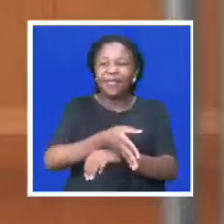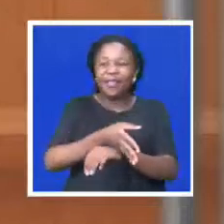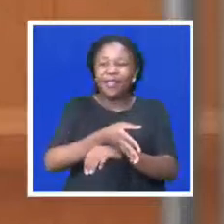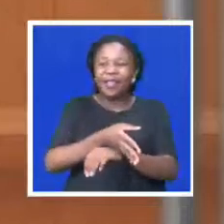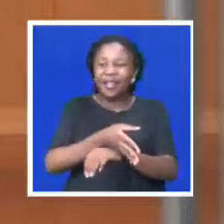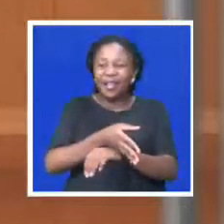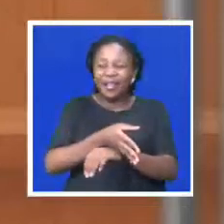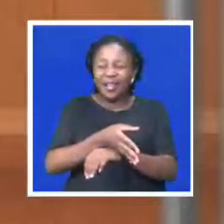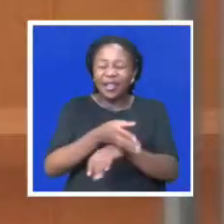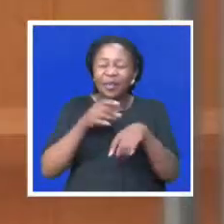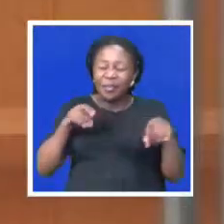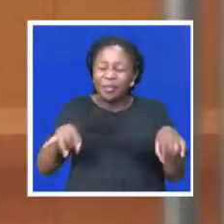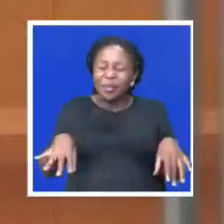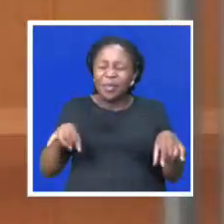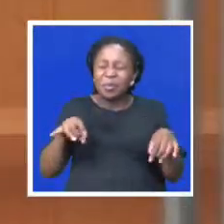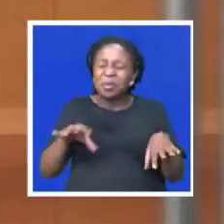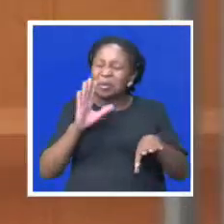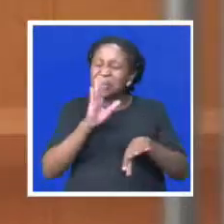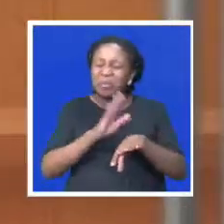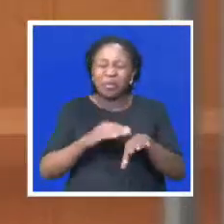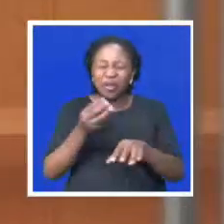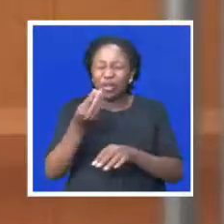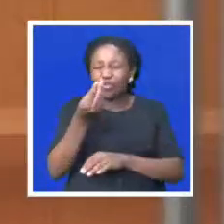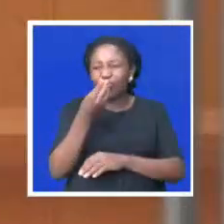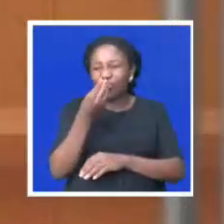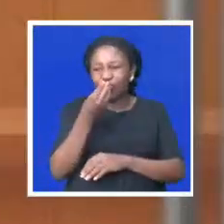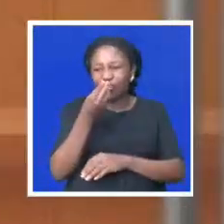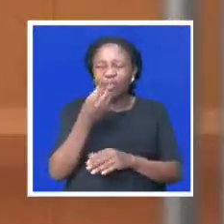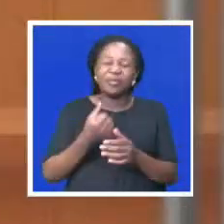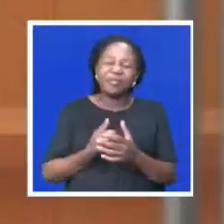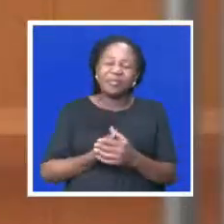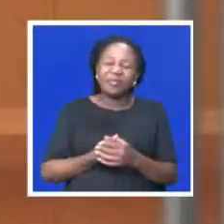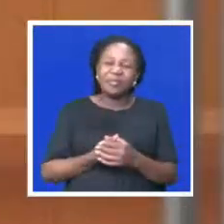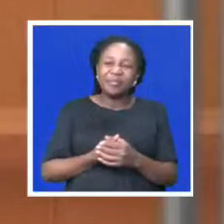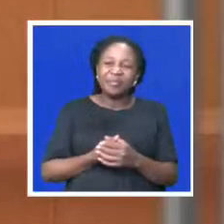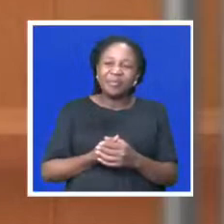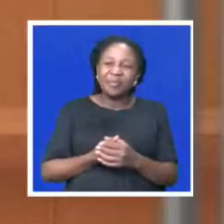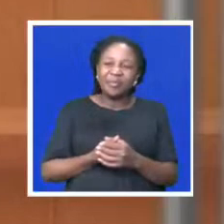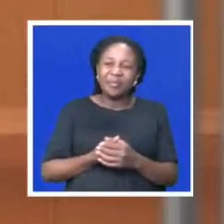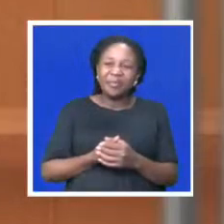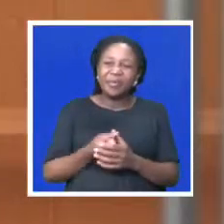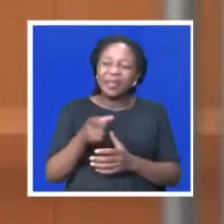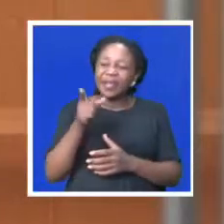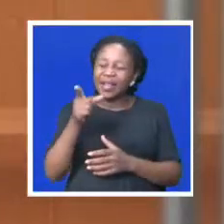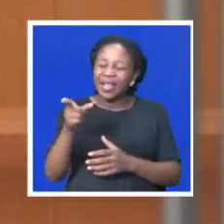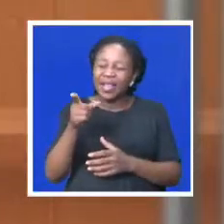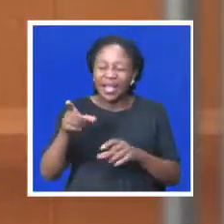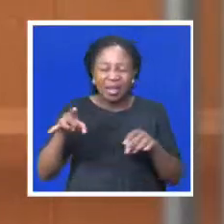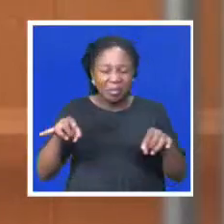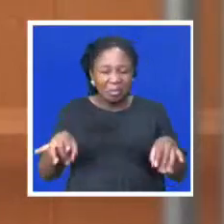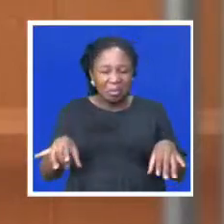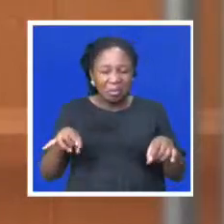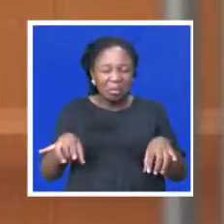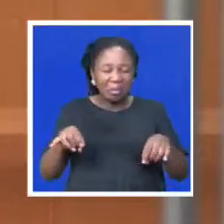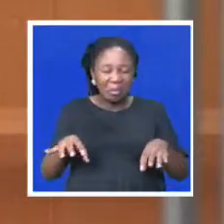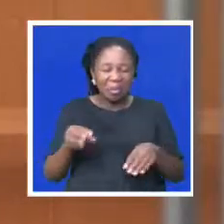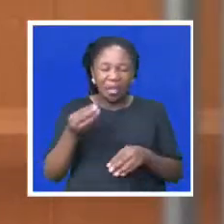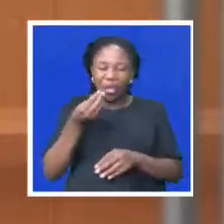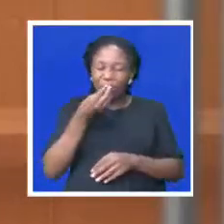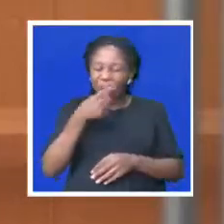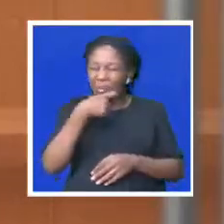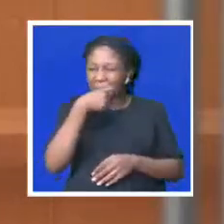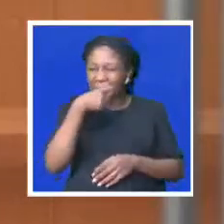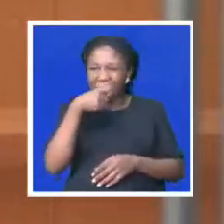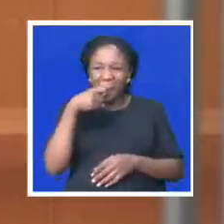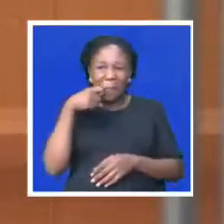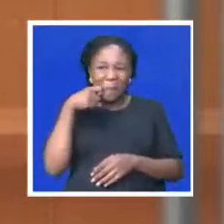small hole and started eating. What happened to the grasshopper, dear Lena at home? It starved to death. And it went